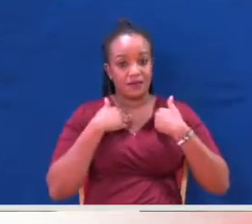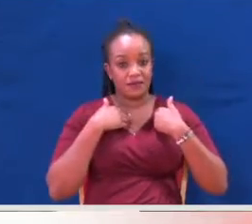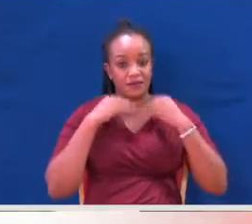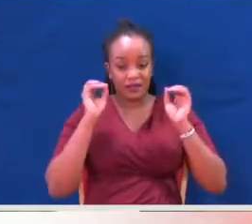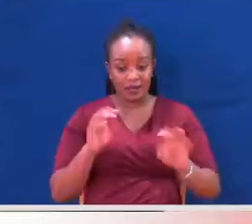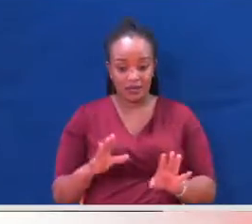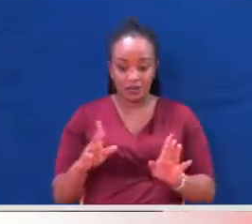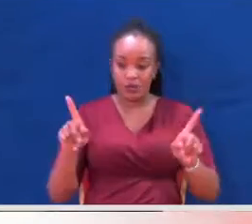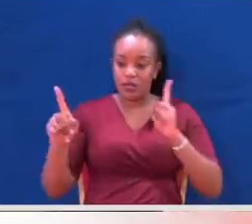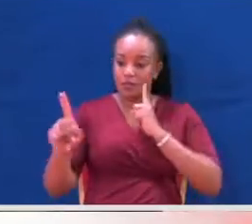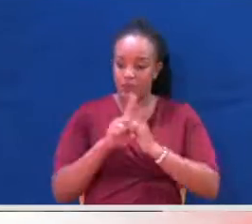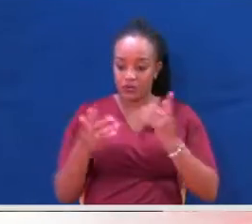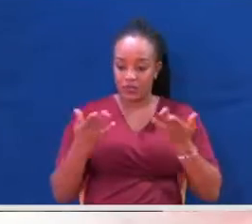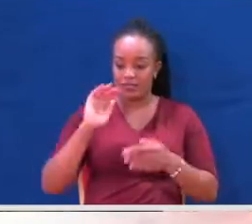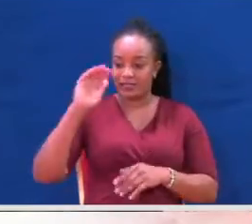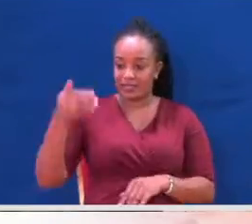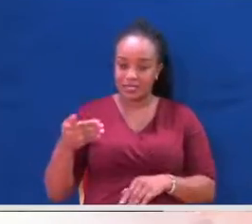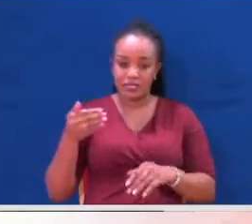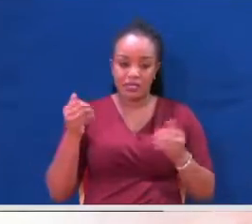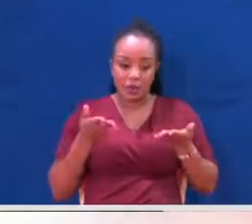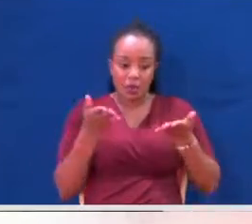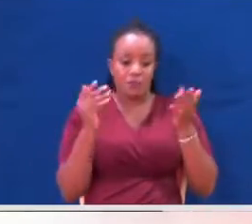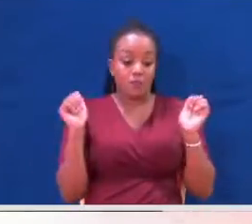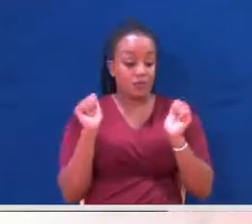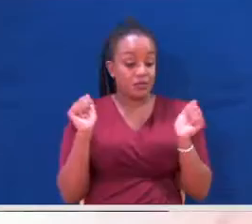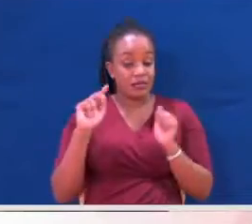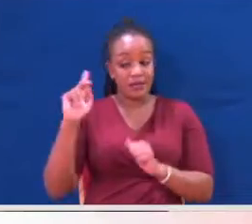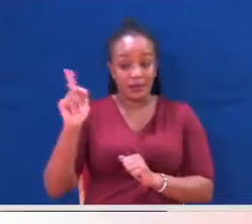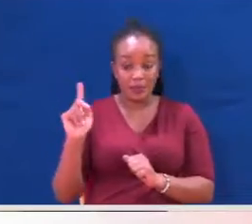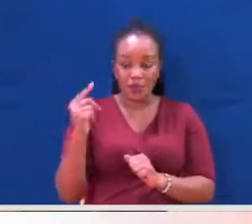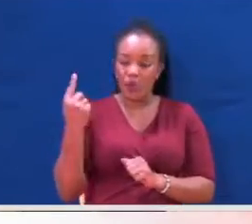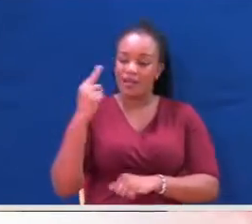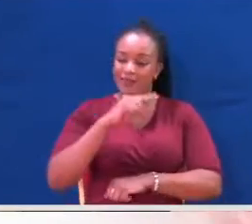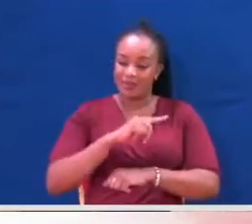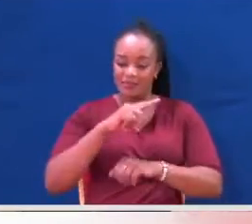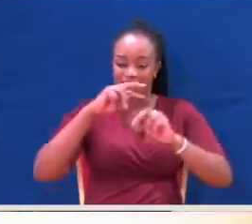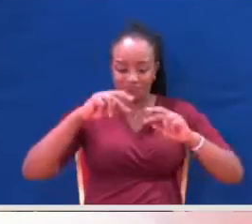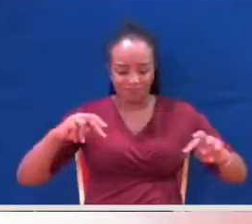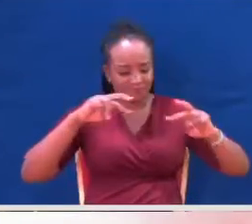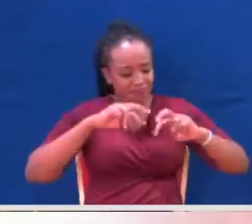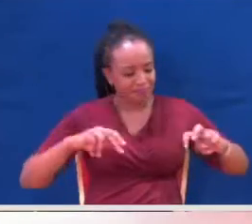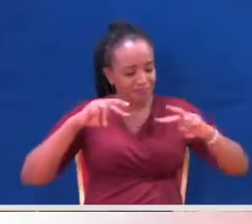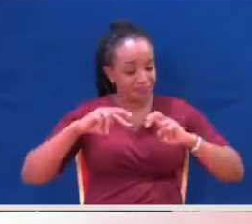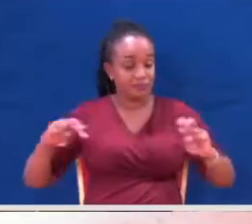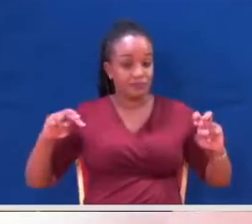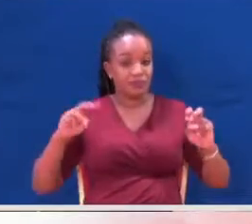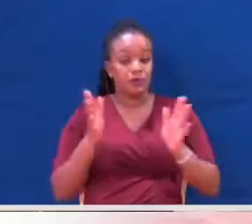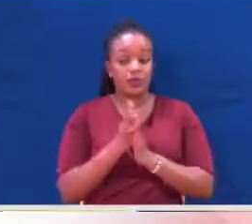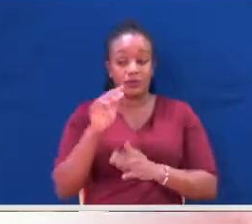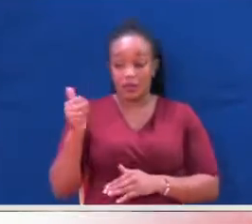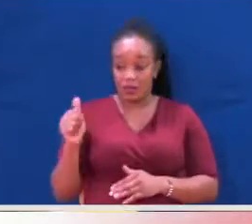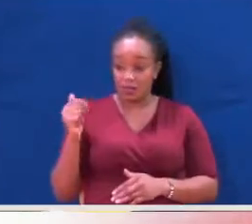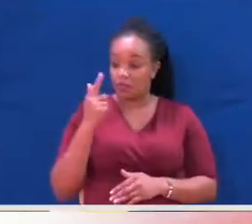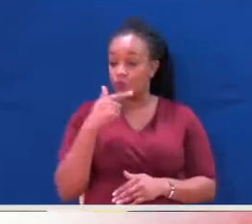city mortuary in Nairobi, where for yet another day they had gone to look for him among the unclaimed bodies.